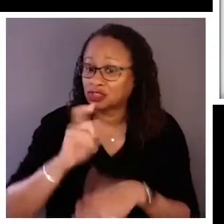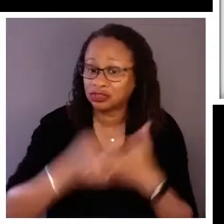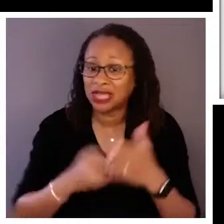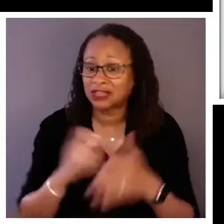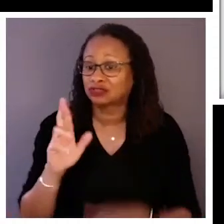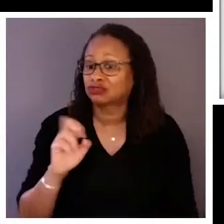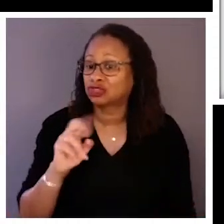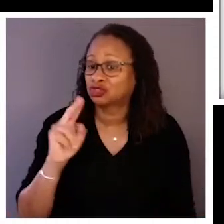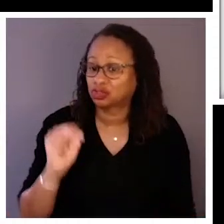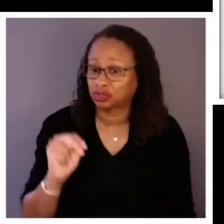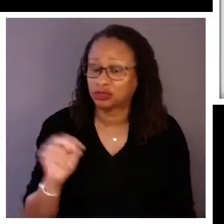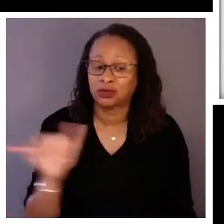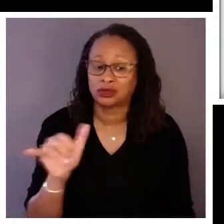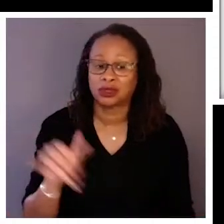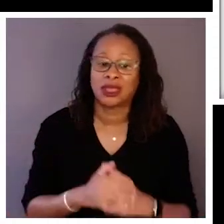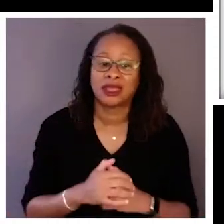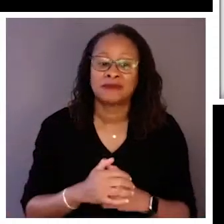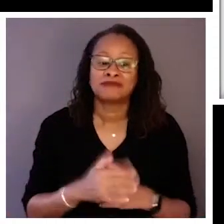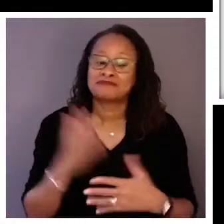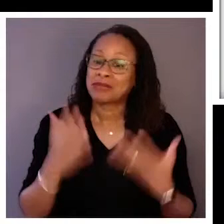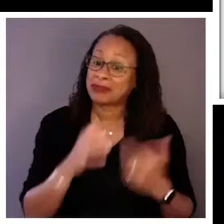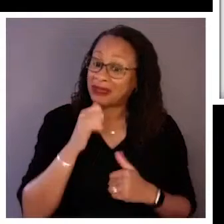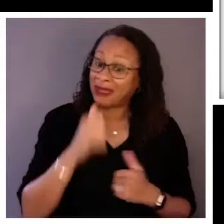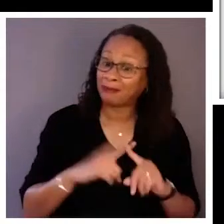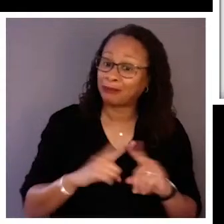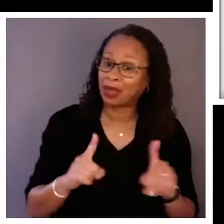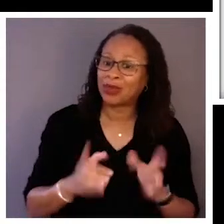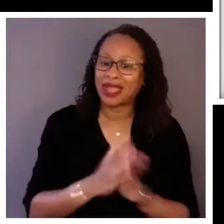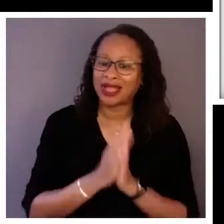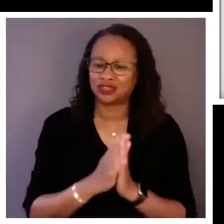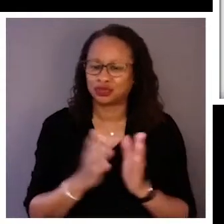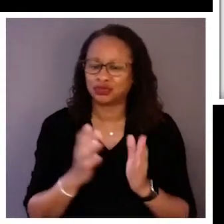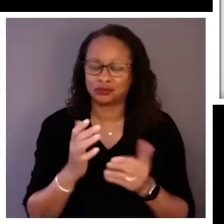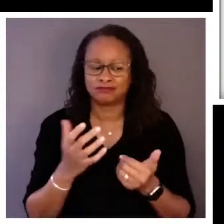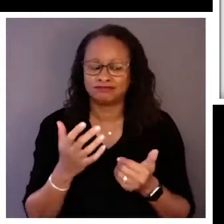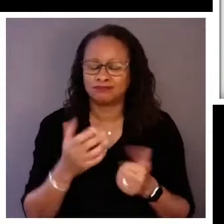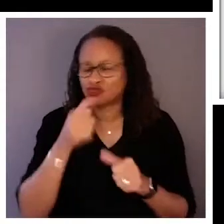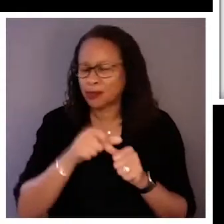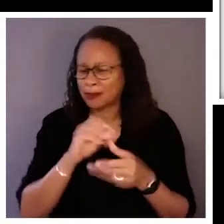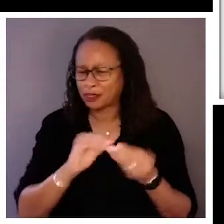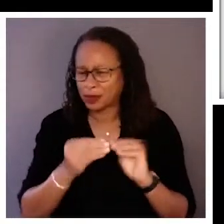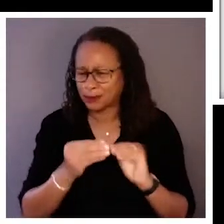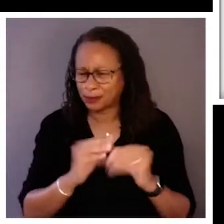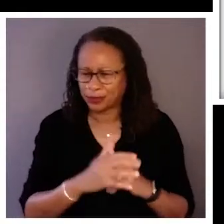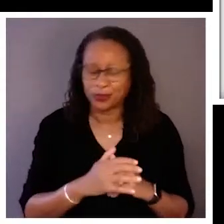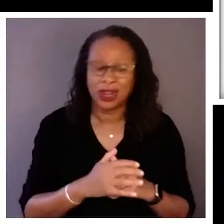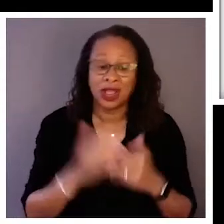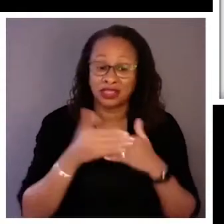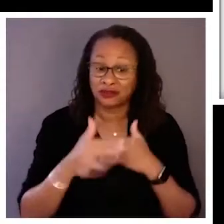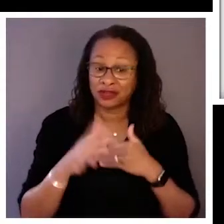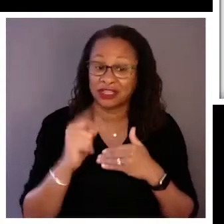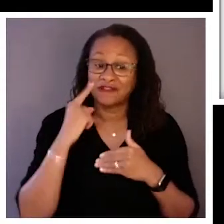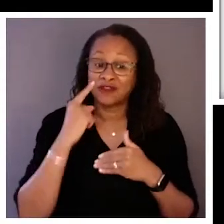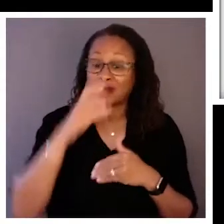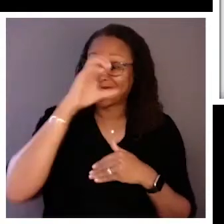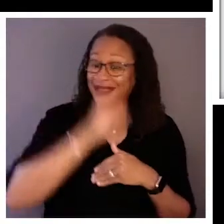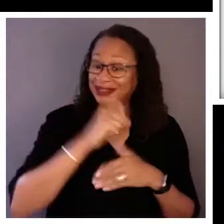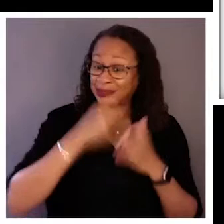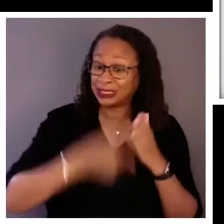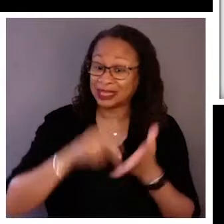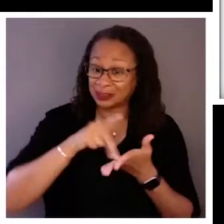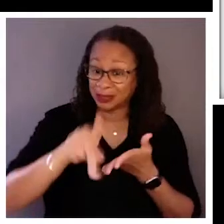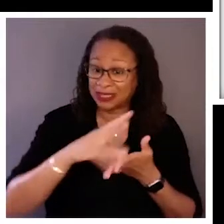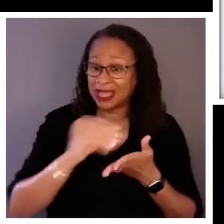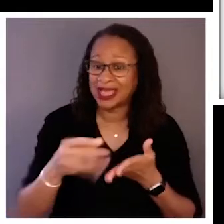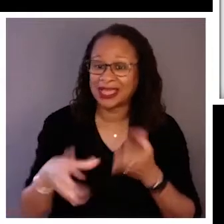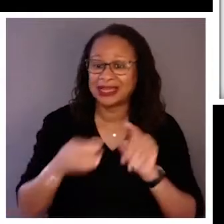On the other hand, you might not, but we ask you to keep track of it. And then the rest of this is for estimated taxes and extension